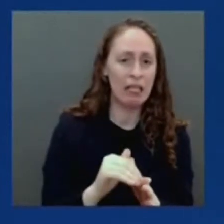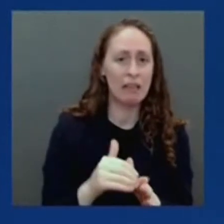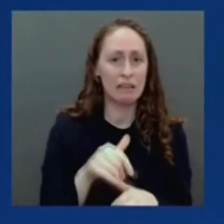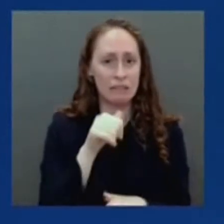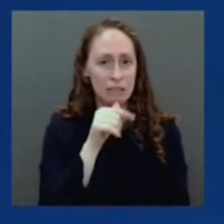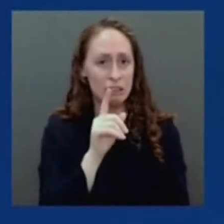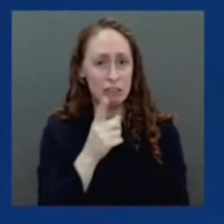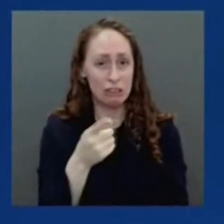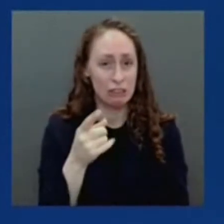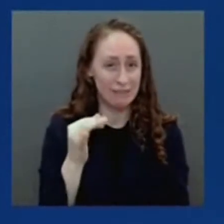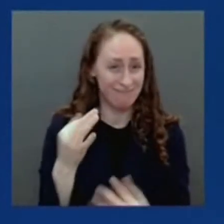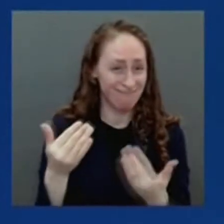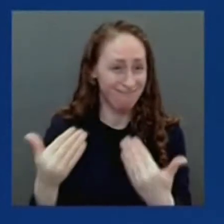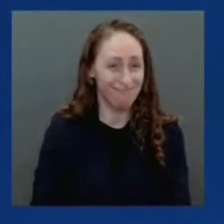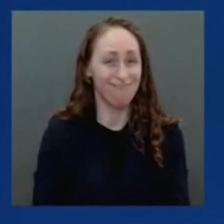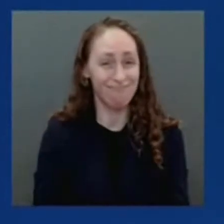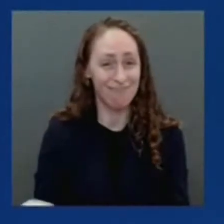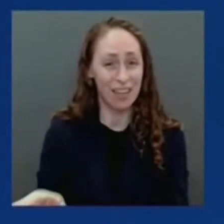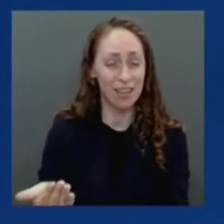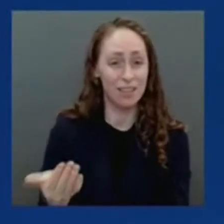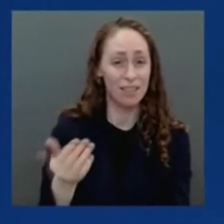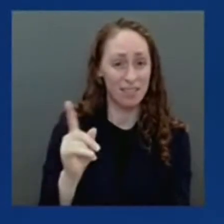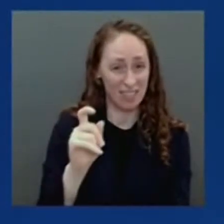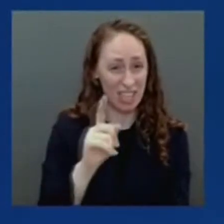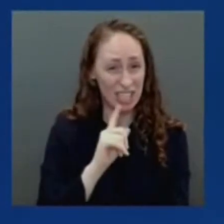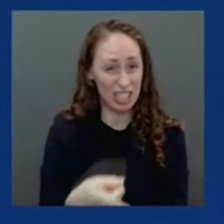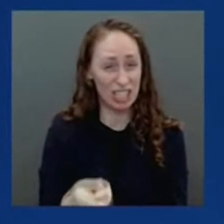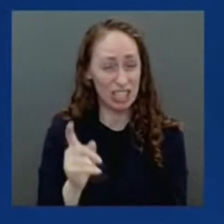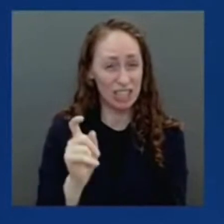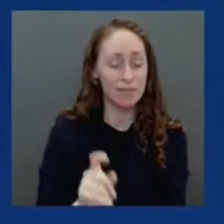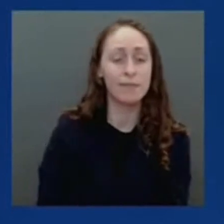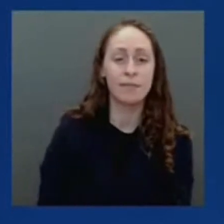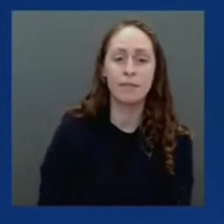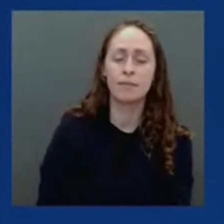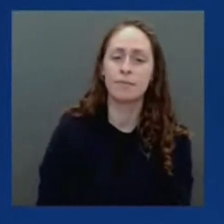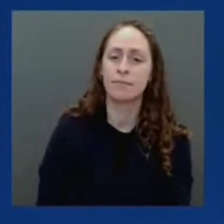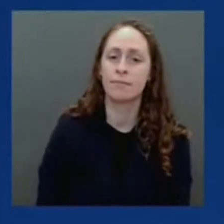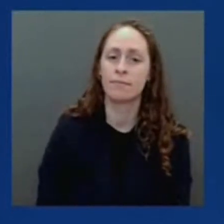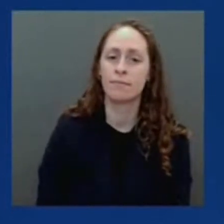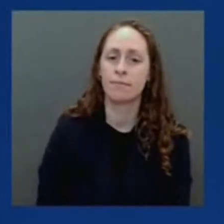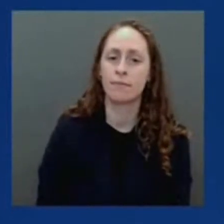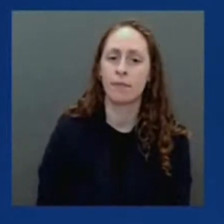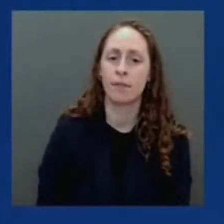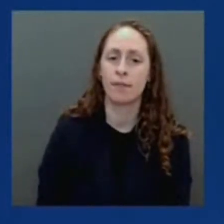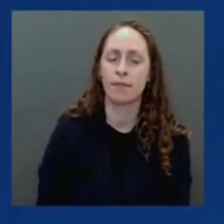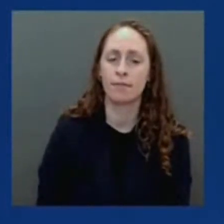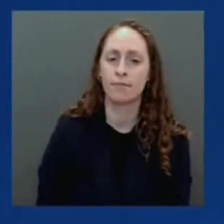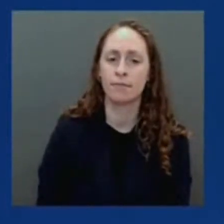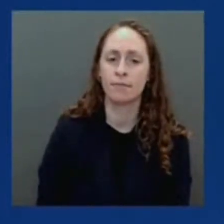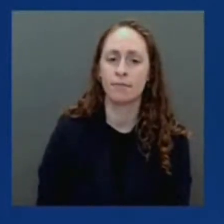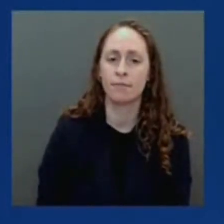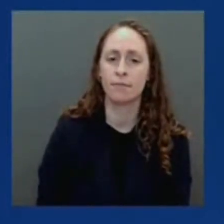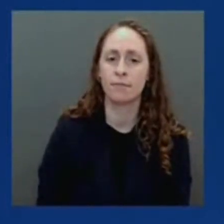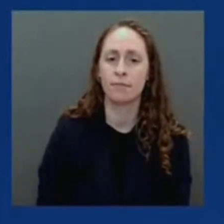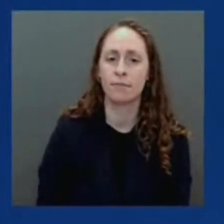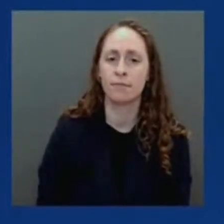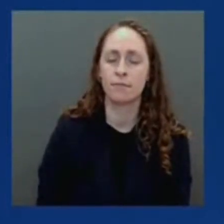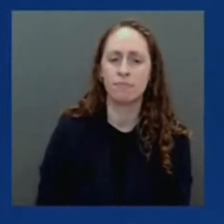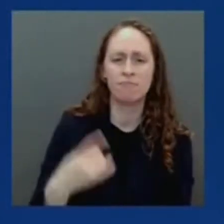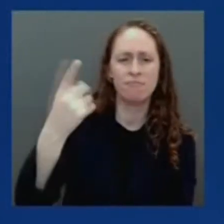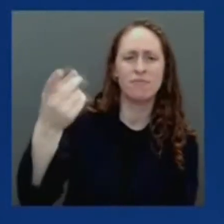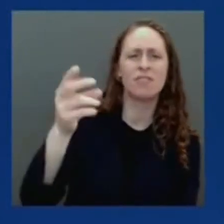could affect sort of the curve of this Omicron wave? Yeah, Meg, thank you. Obviously, we